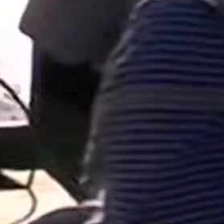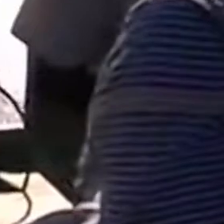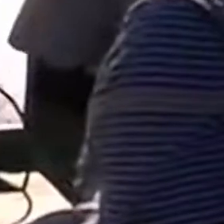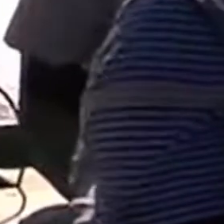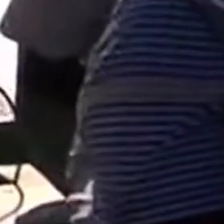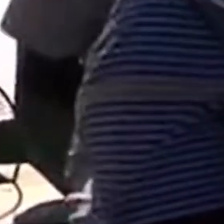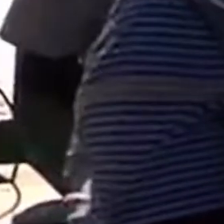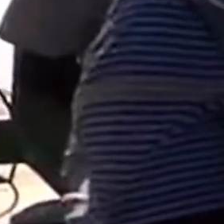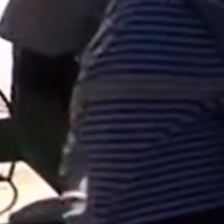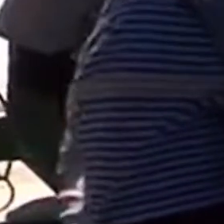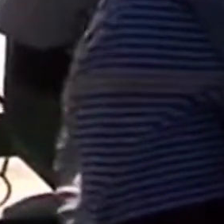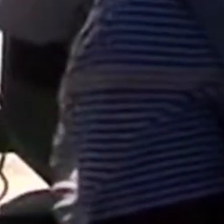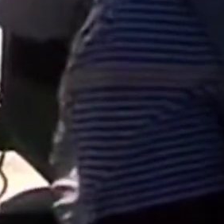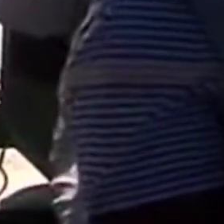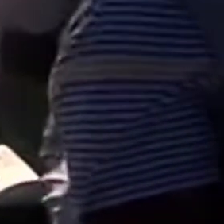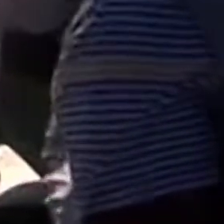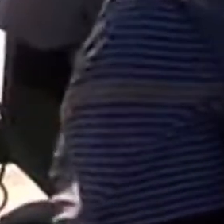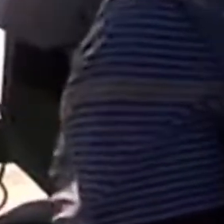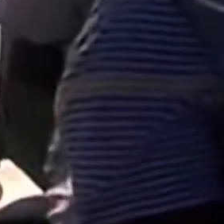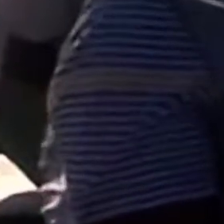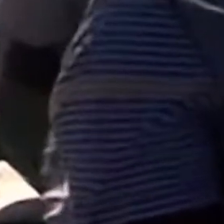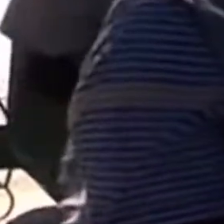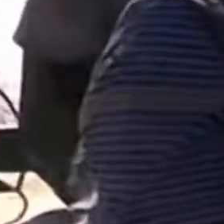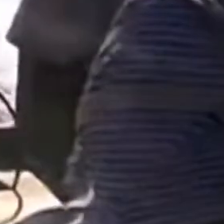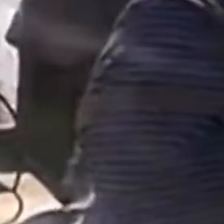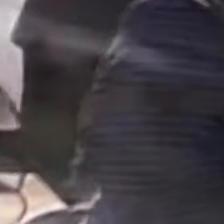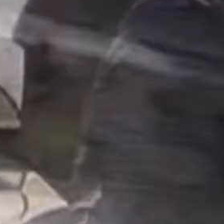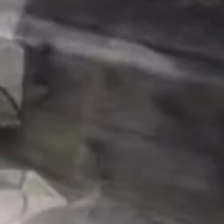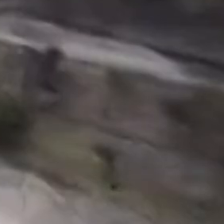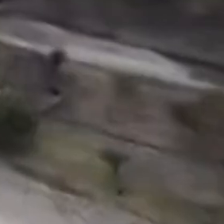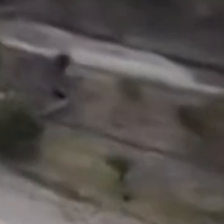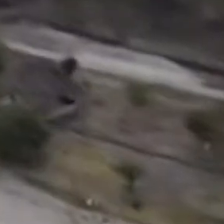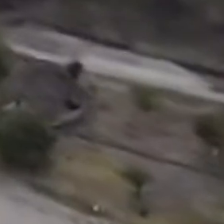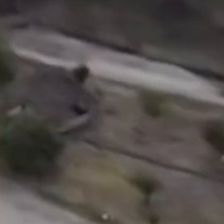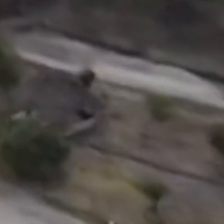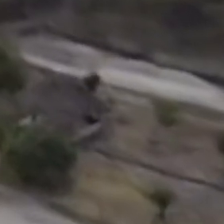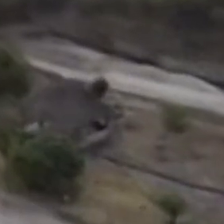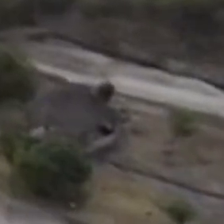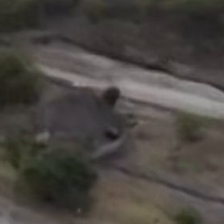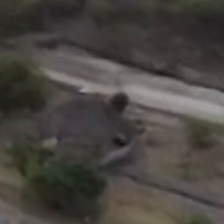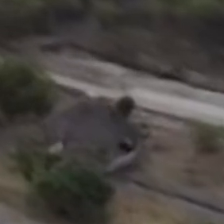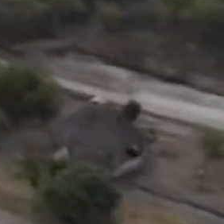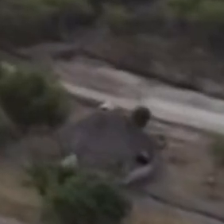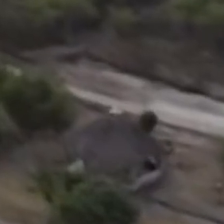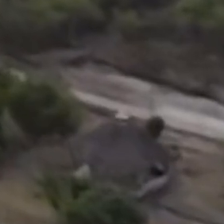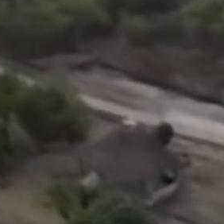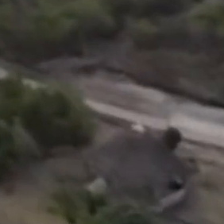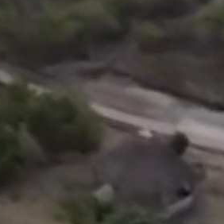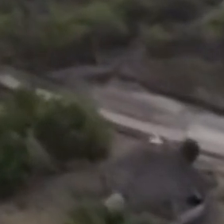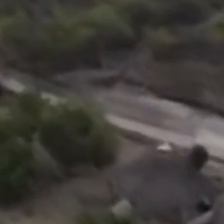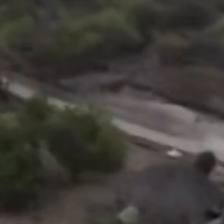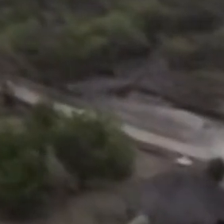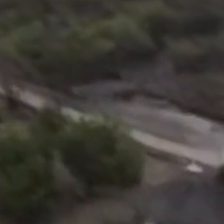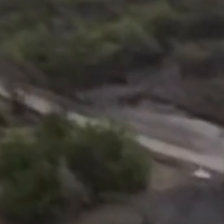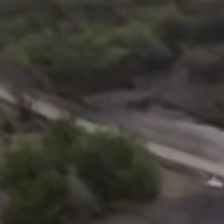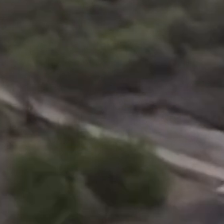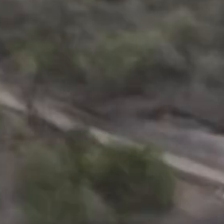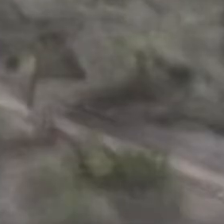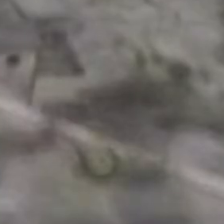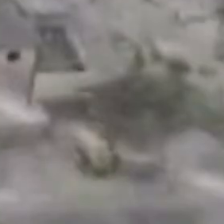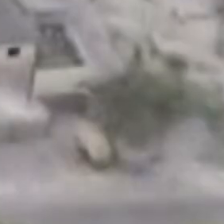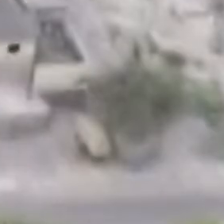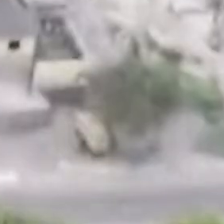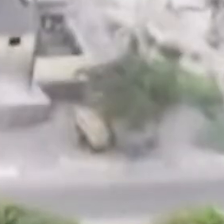lay pride aside, put a trust in God, learn to love each other. You